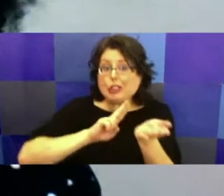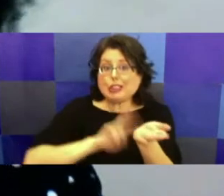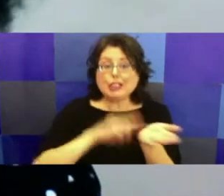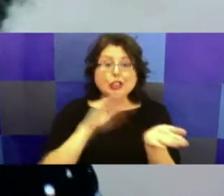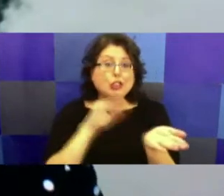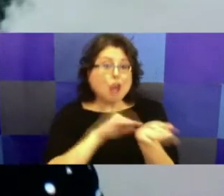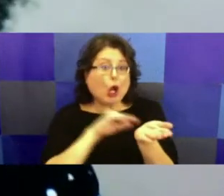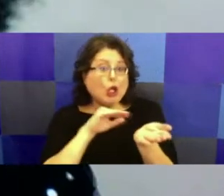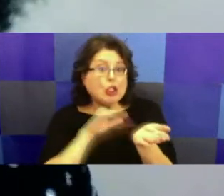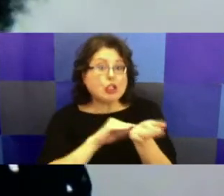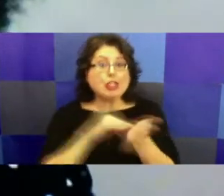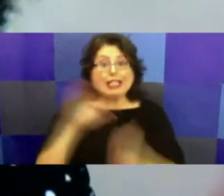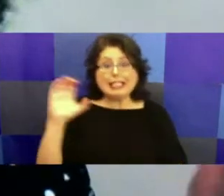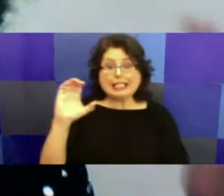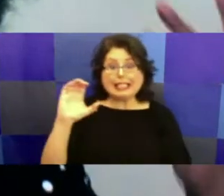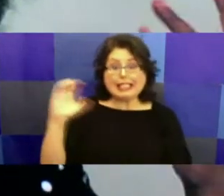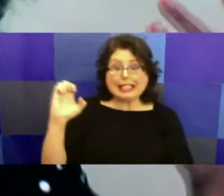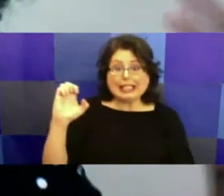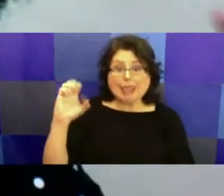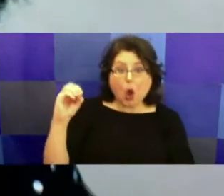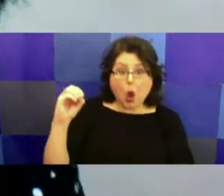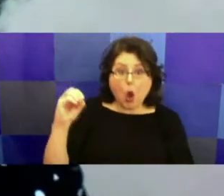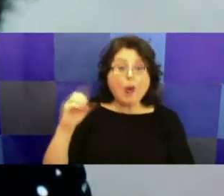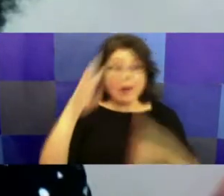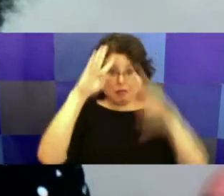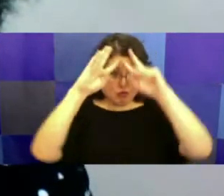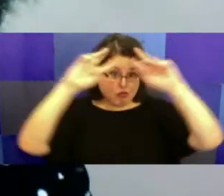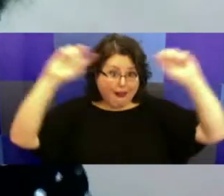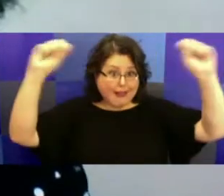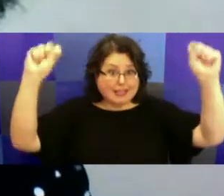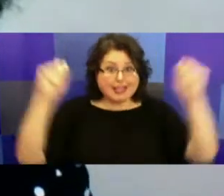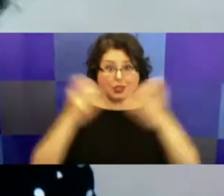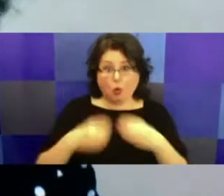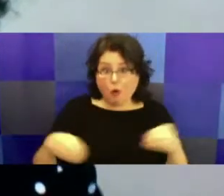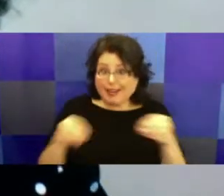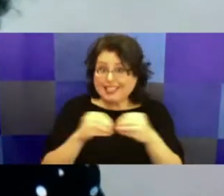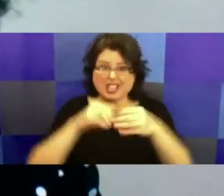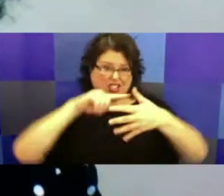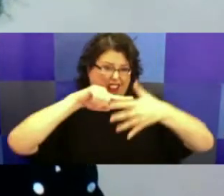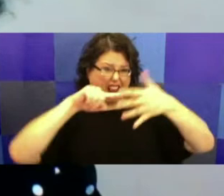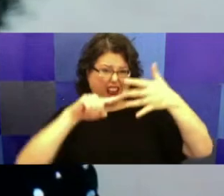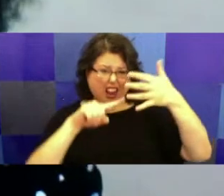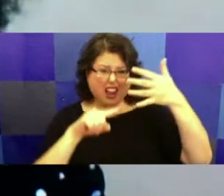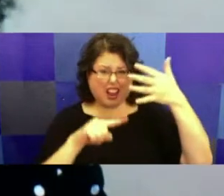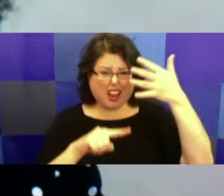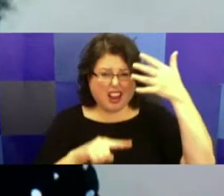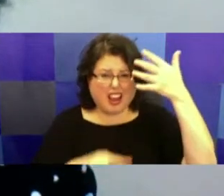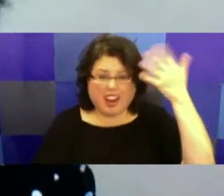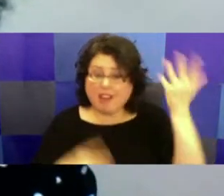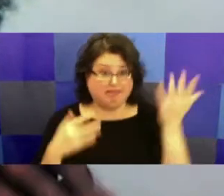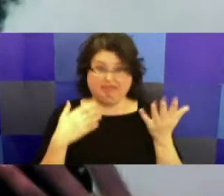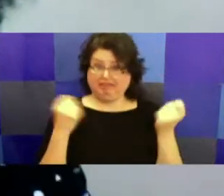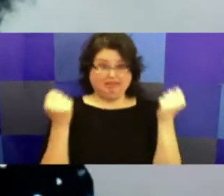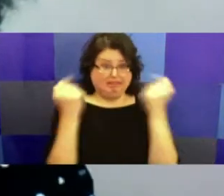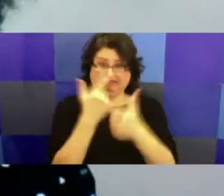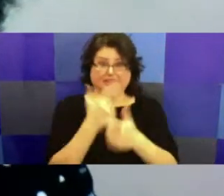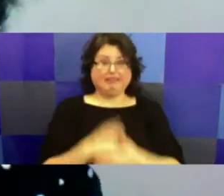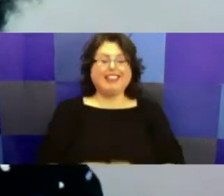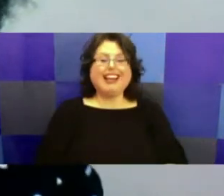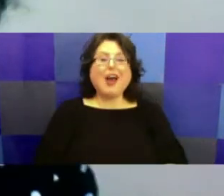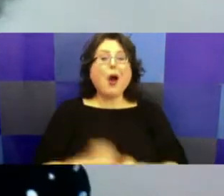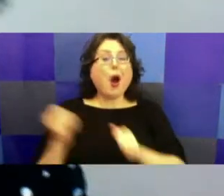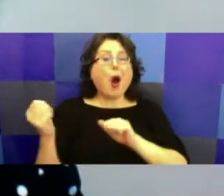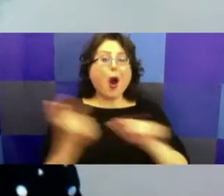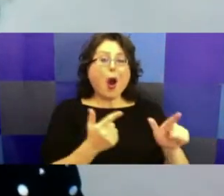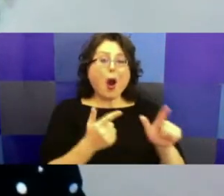doctors, CEOs, presidents of organizations, you name it. First of all of our professional mentors